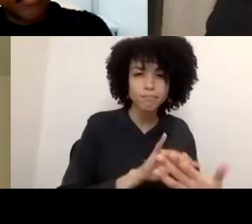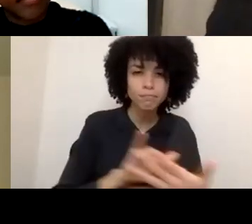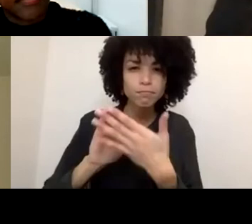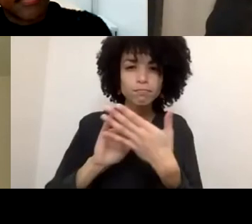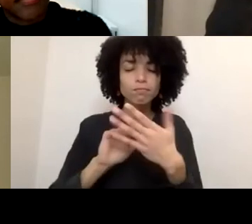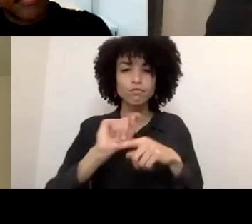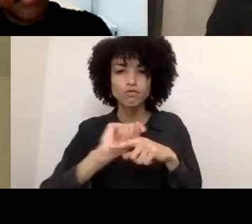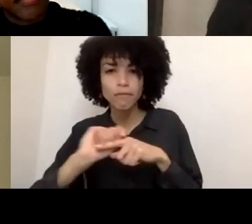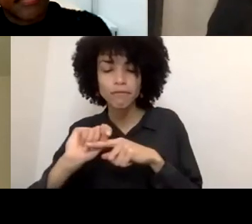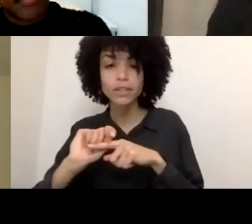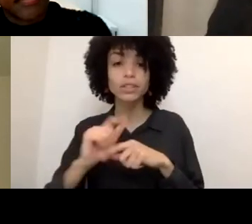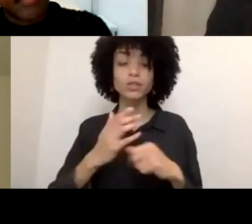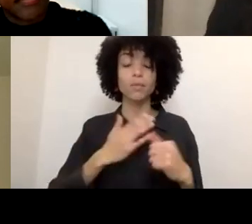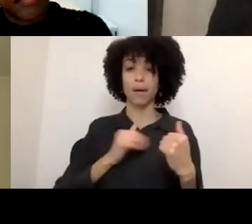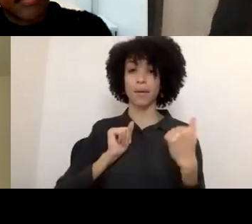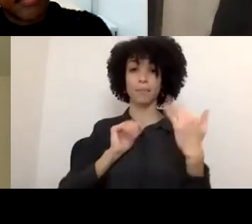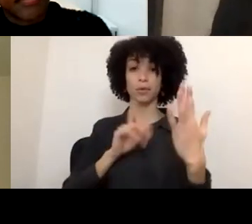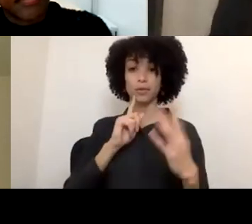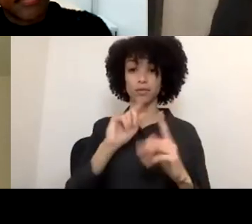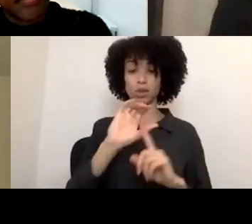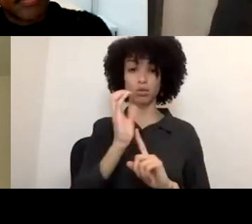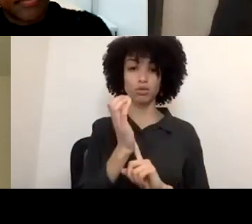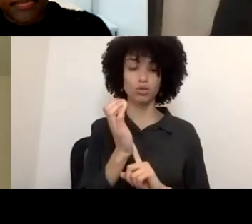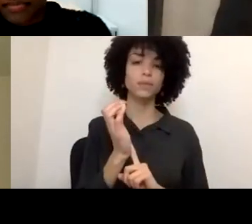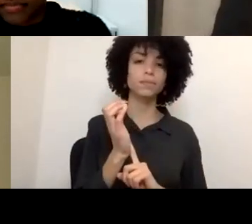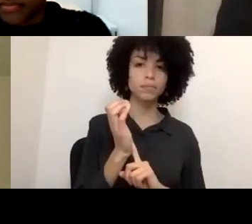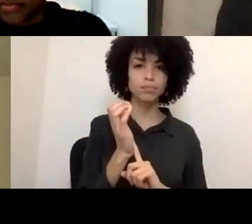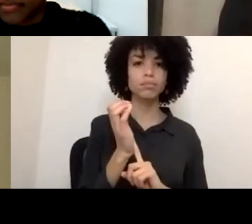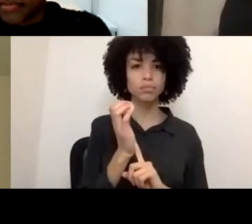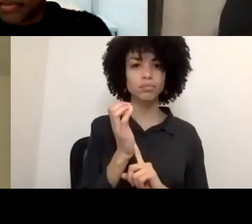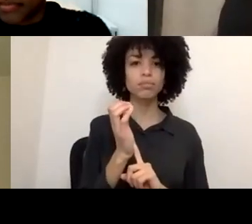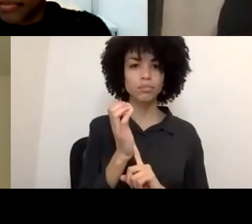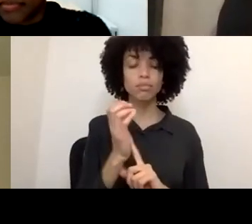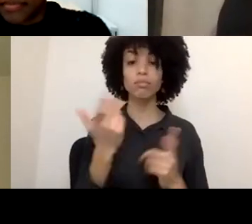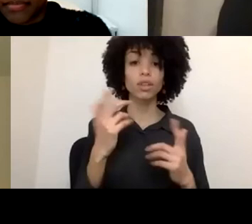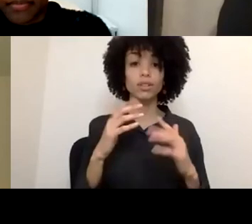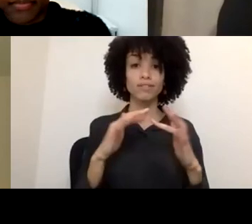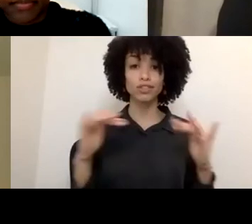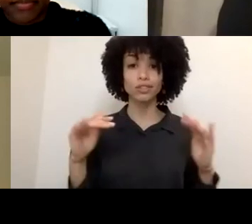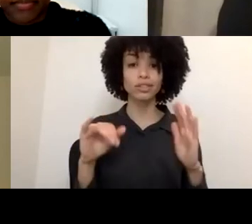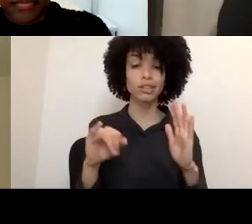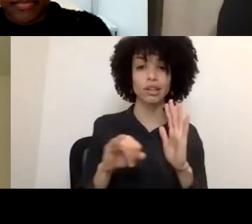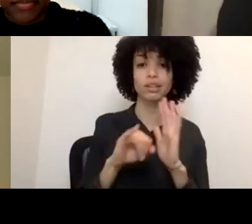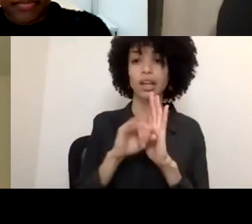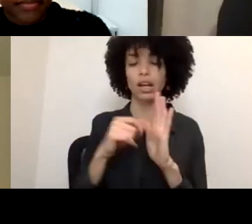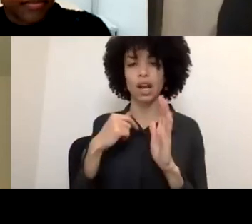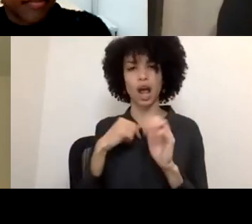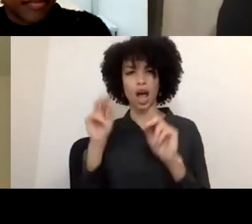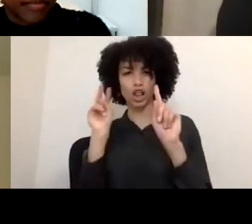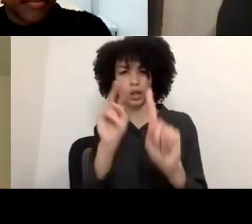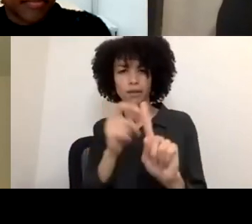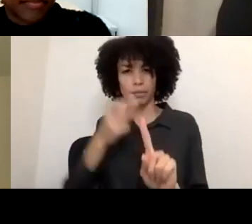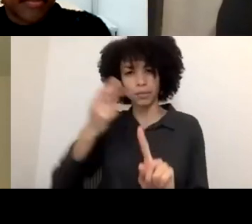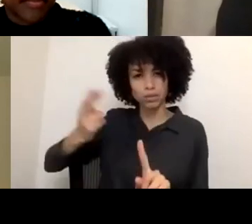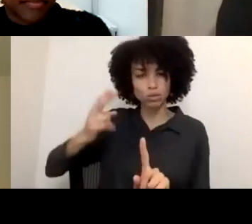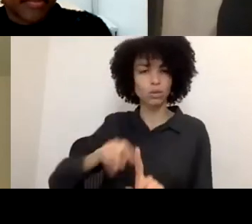think my approach to culture is really one that tries to look at culture, even diversity, identity from a historical perspective,